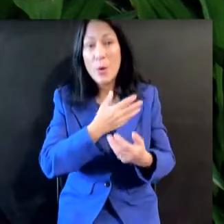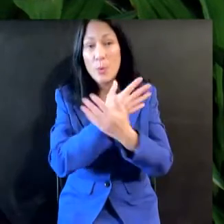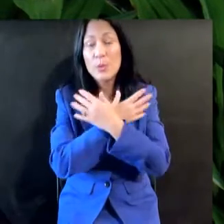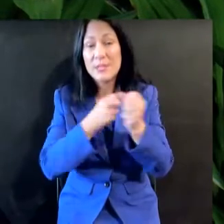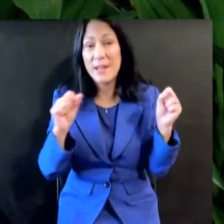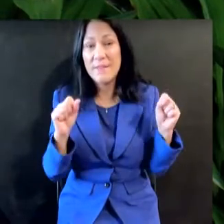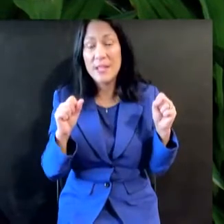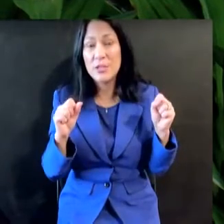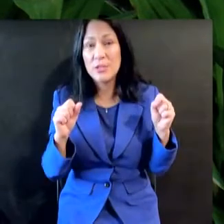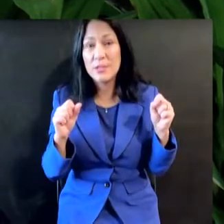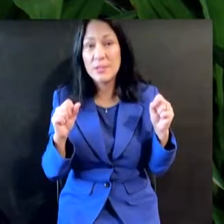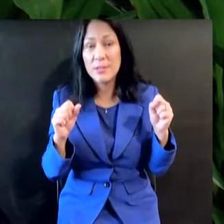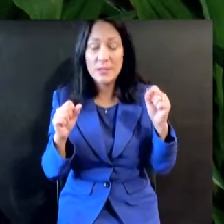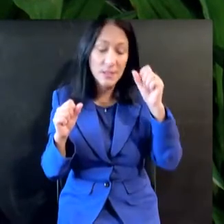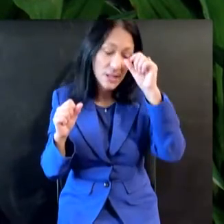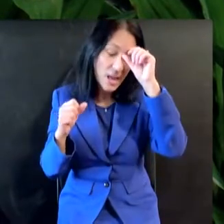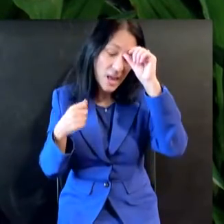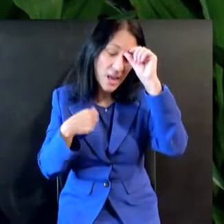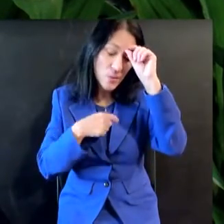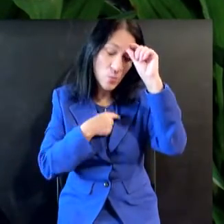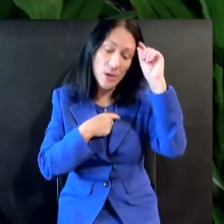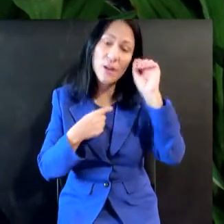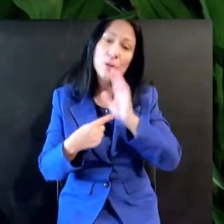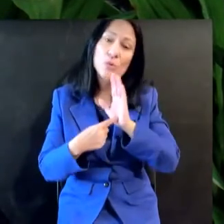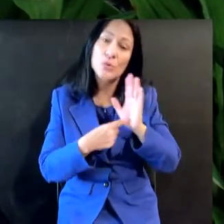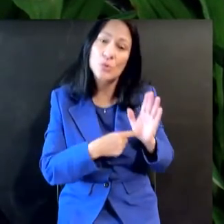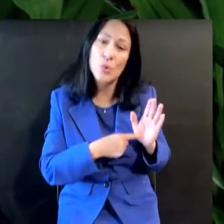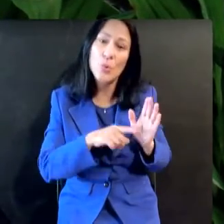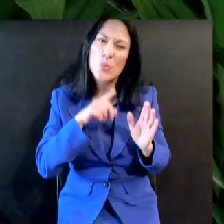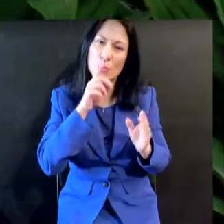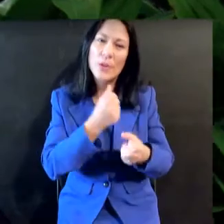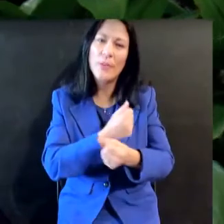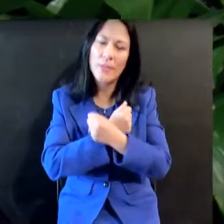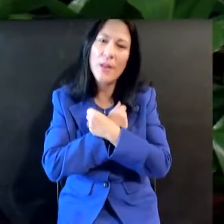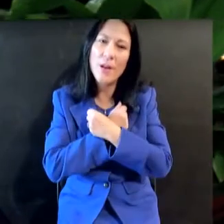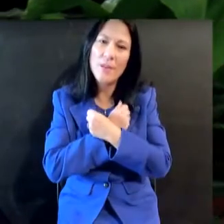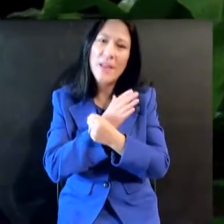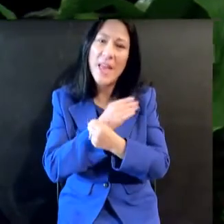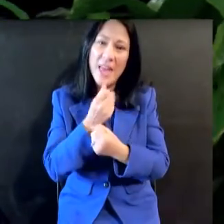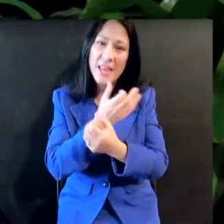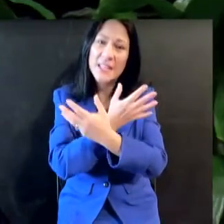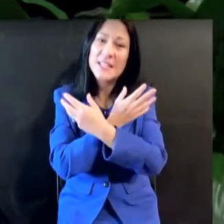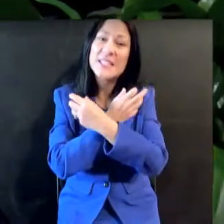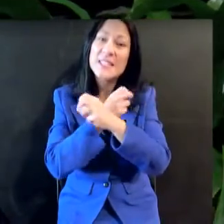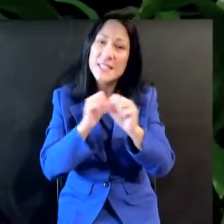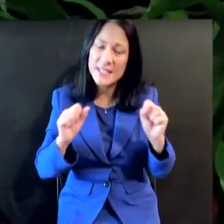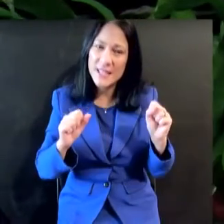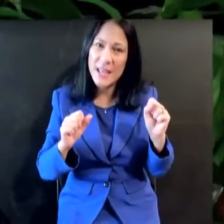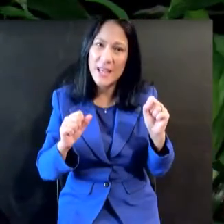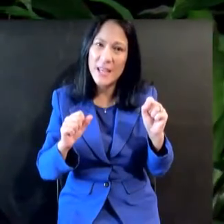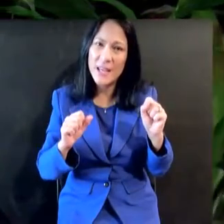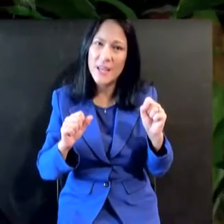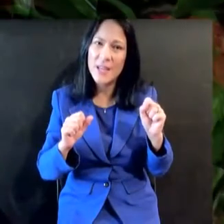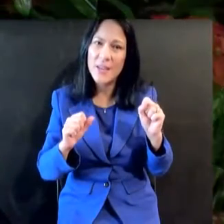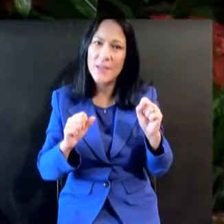vulnerability, we are not only shown what real love looks like, we are actually saved by it.